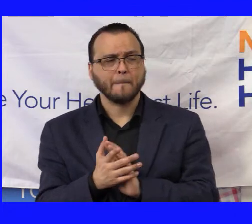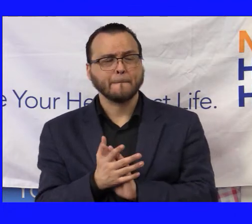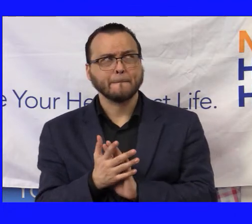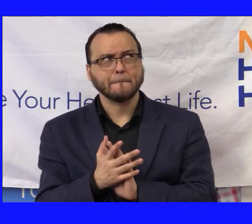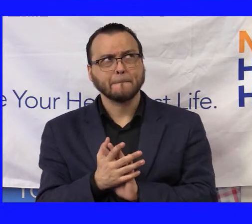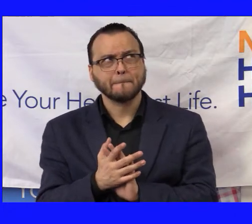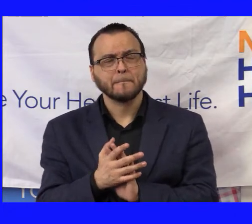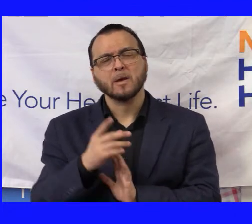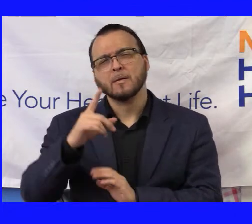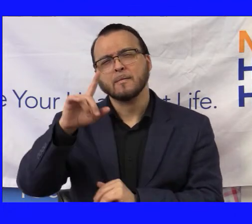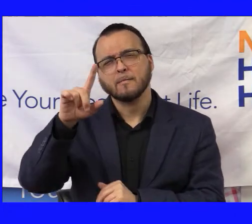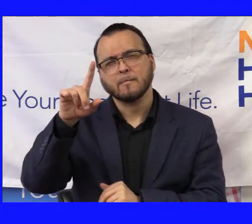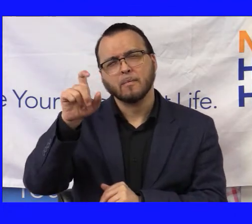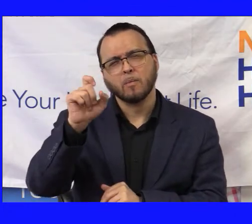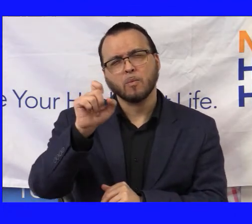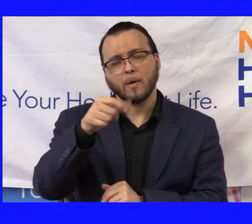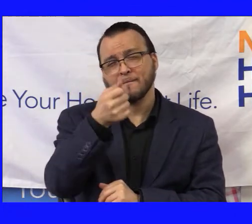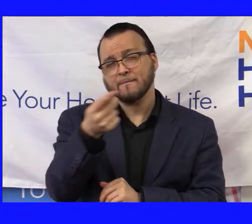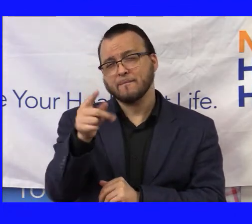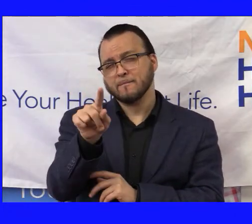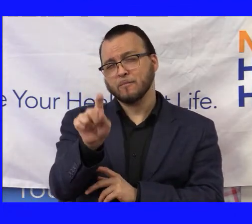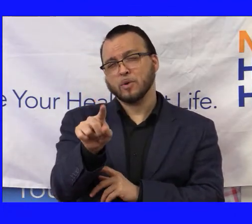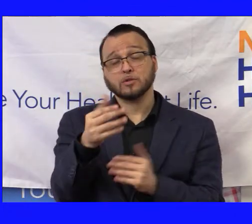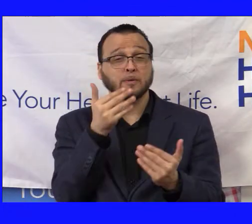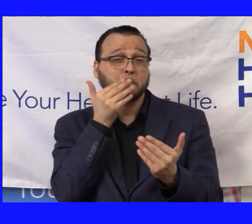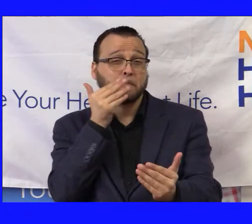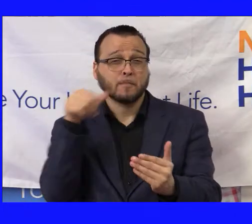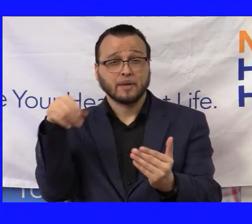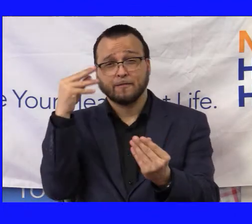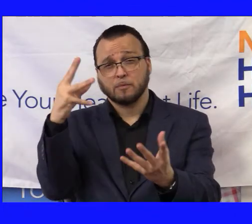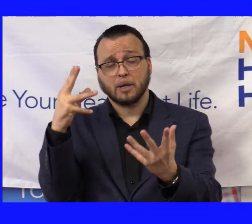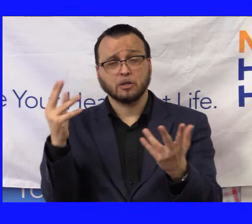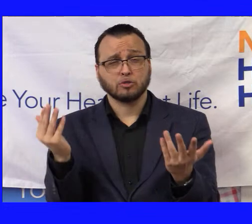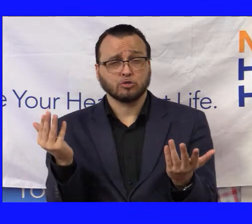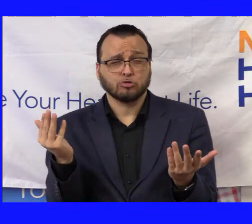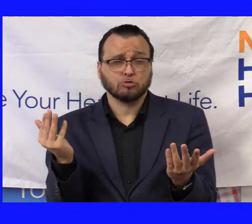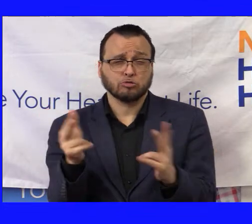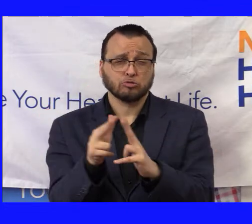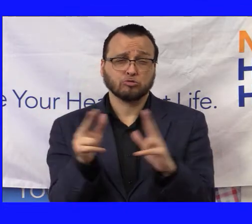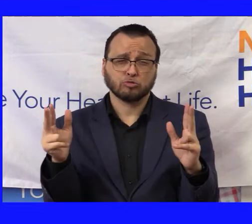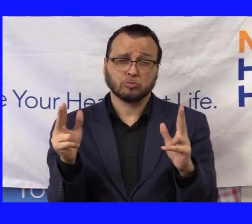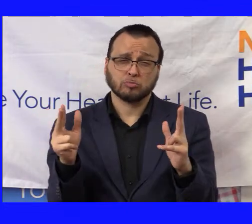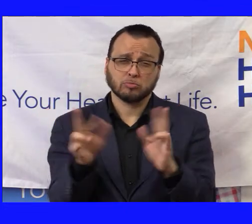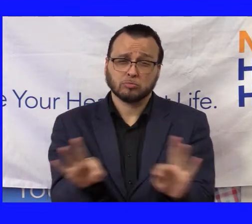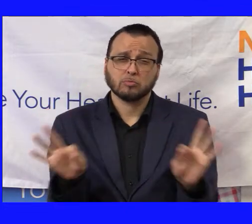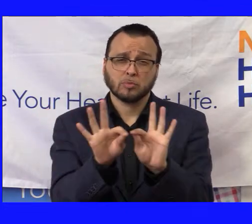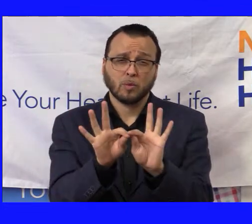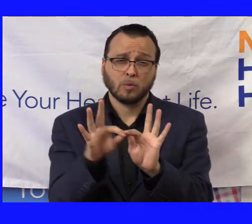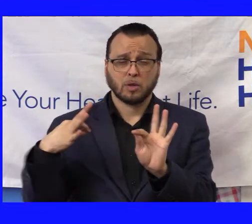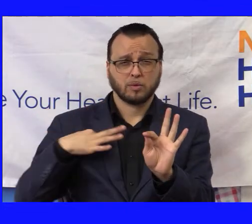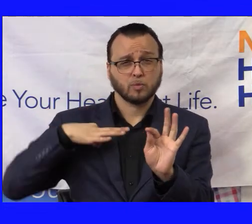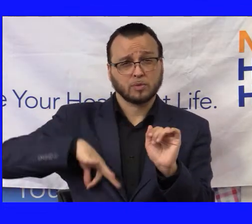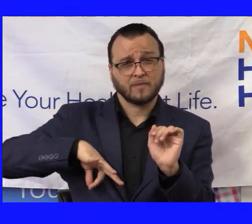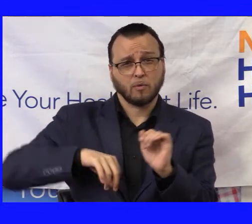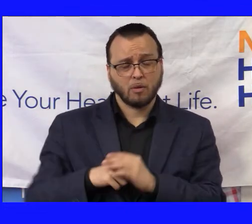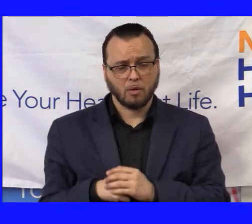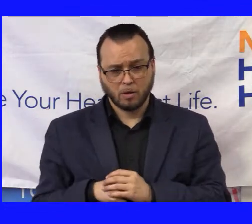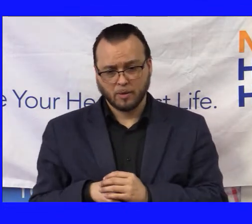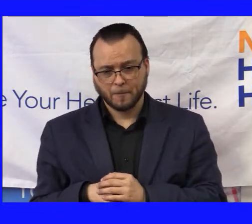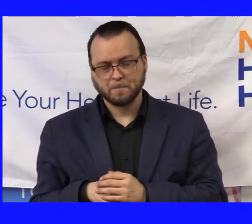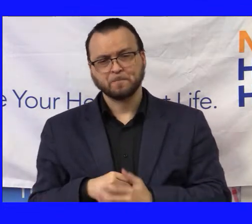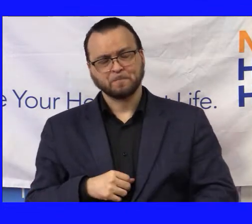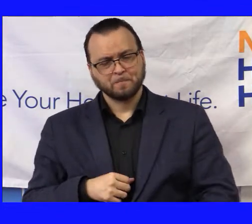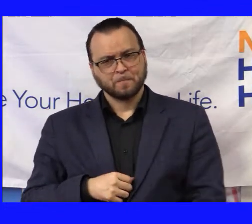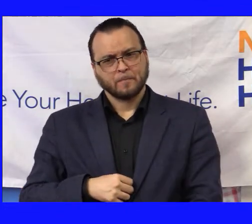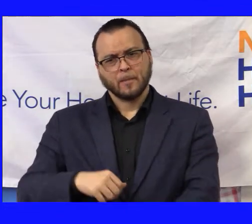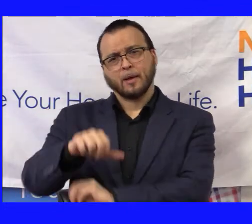Just a question, a couple of questions, and thank you. This information is really important and useful. The